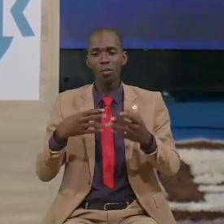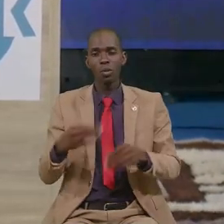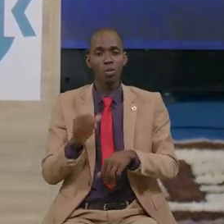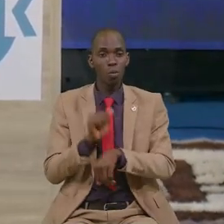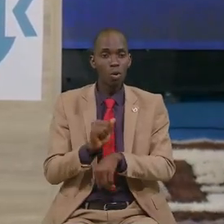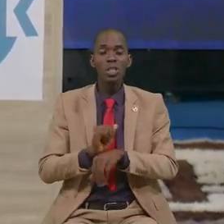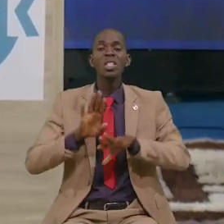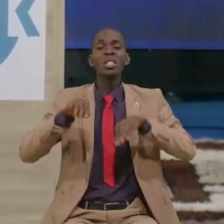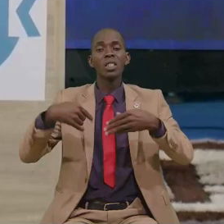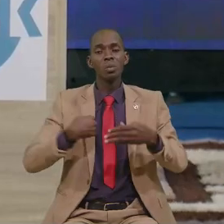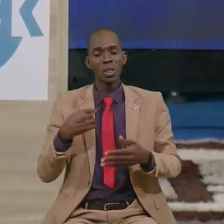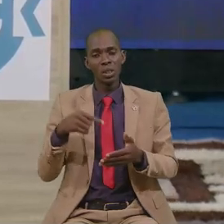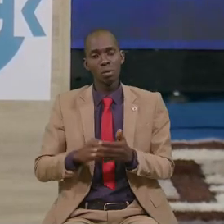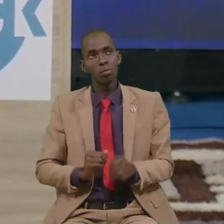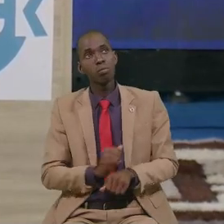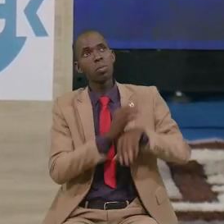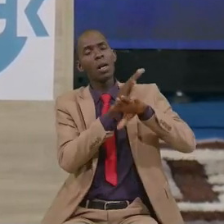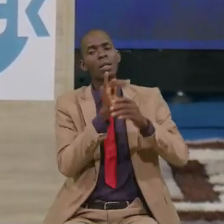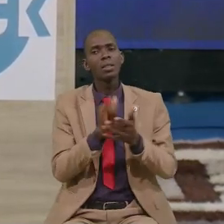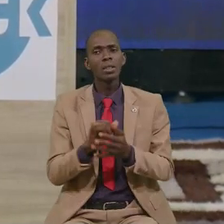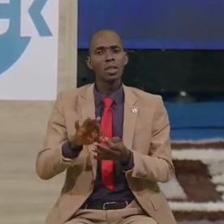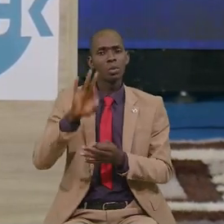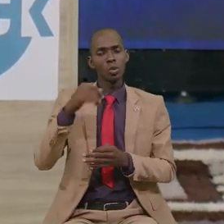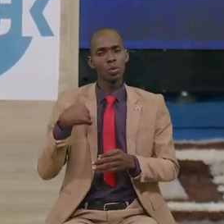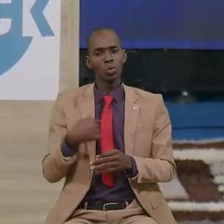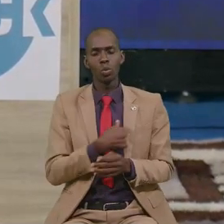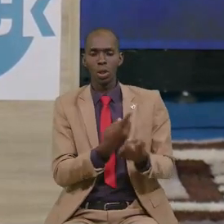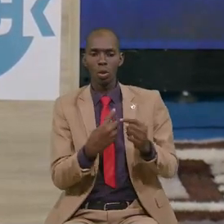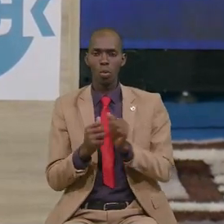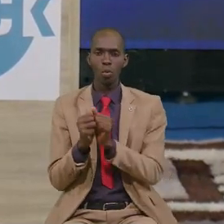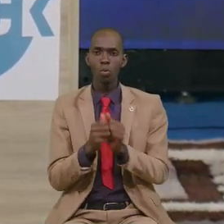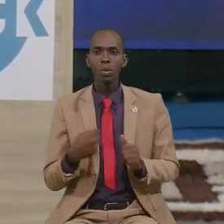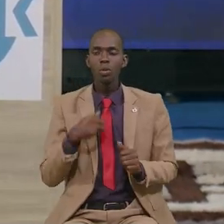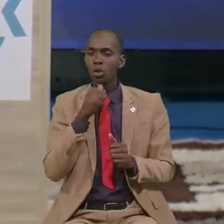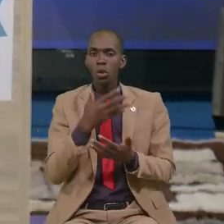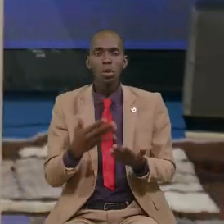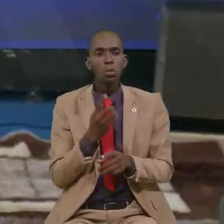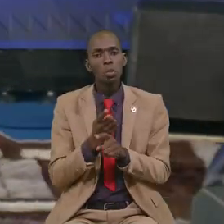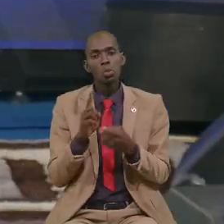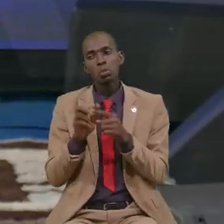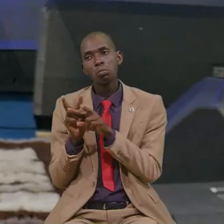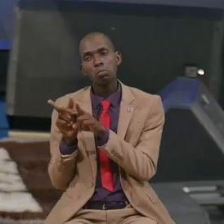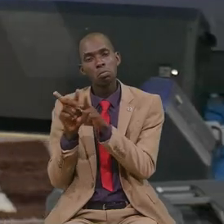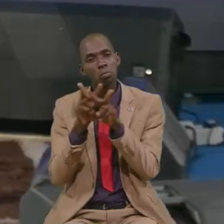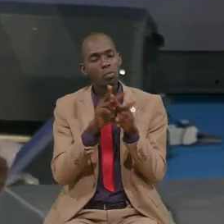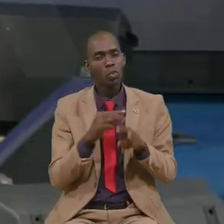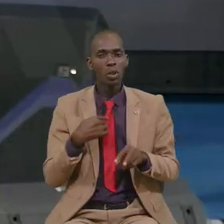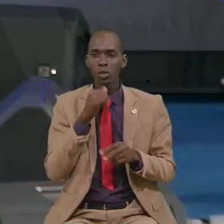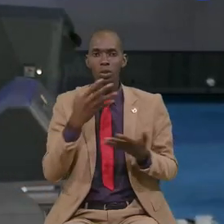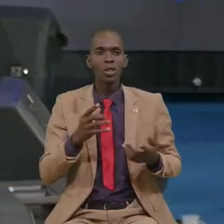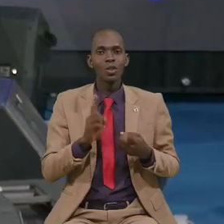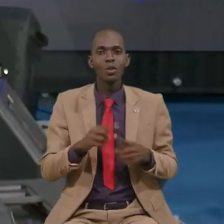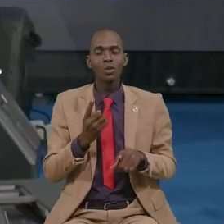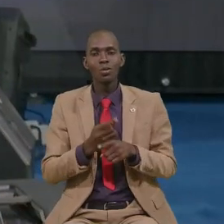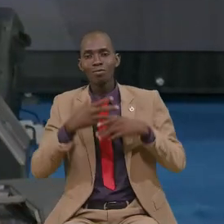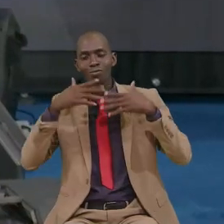And that's the spirit in which we come. We're not here as onlookers. We're not here to be entertained. We're here to